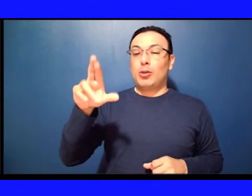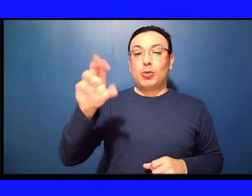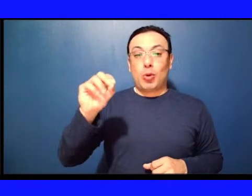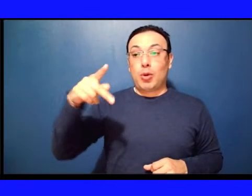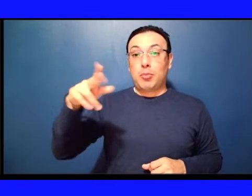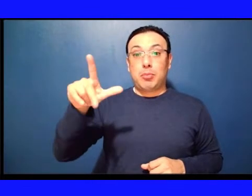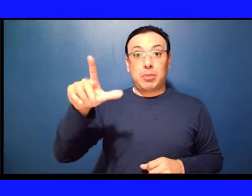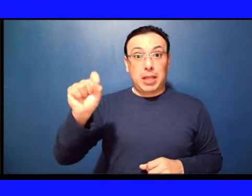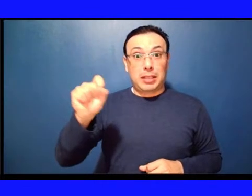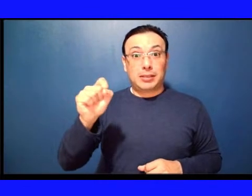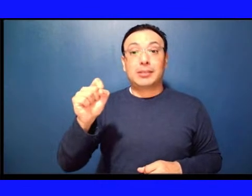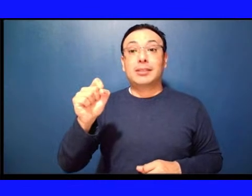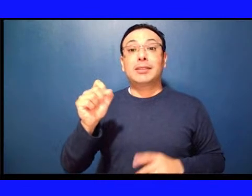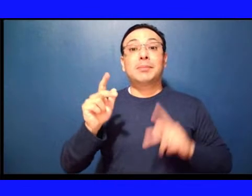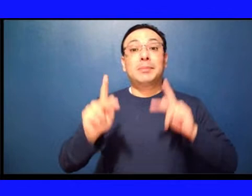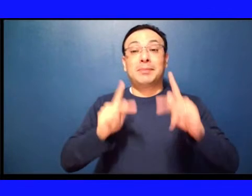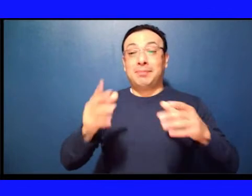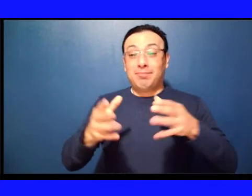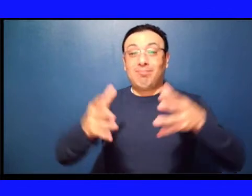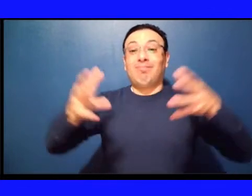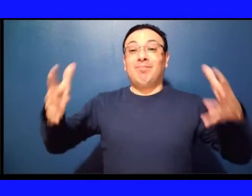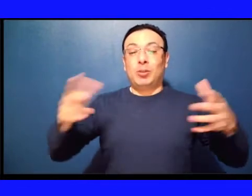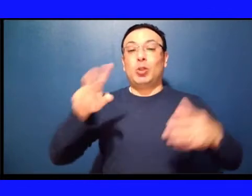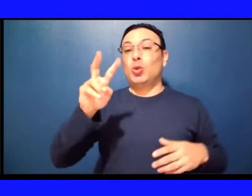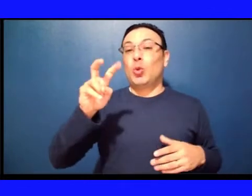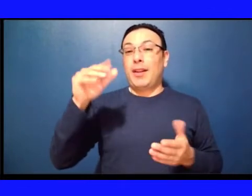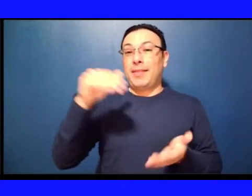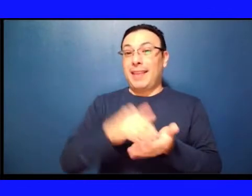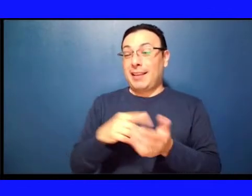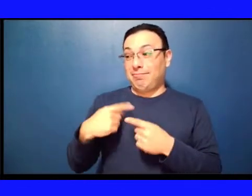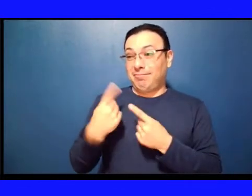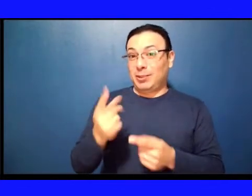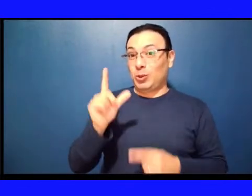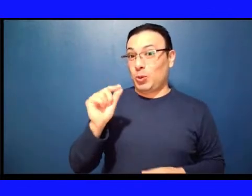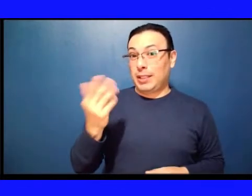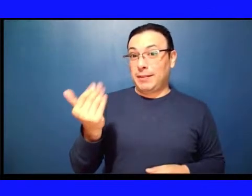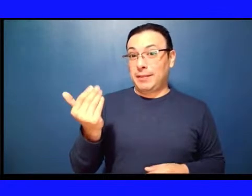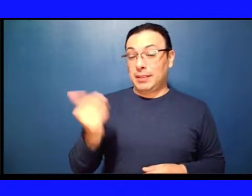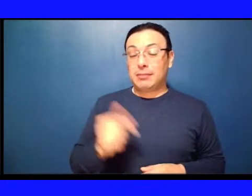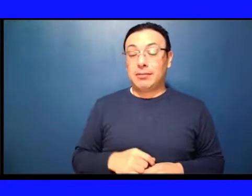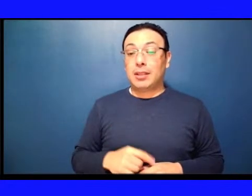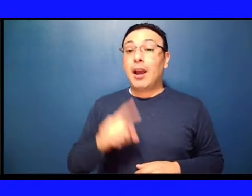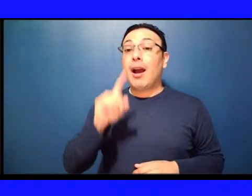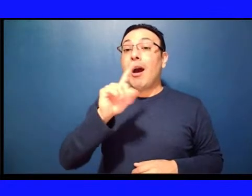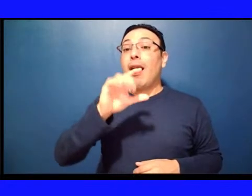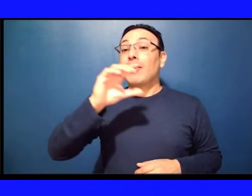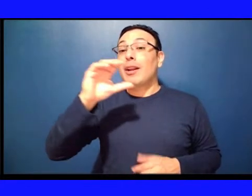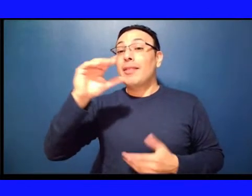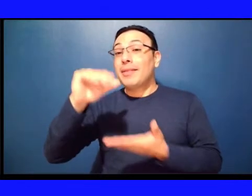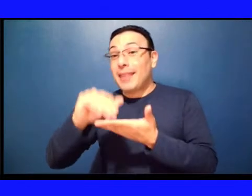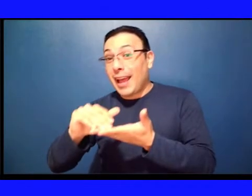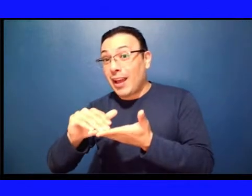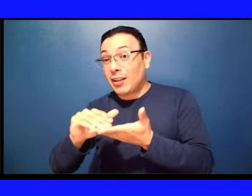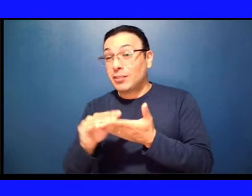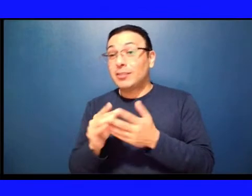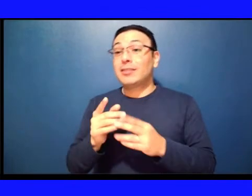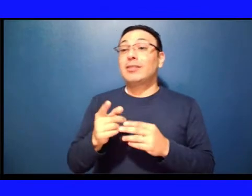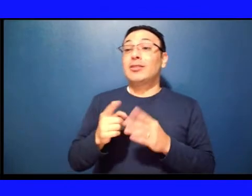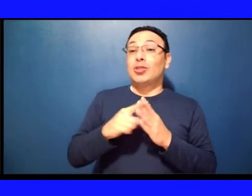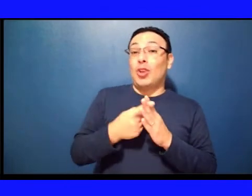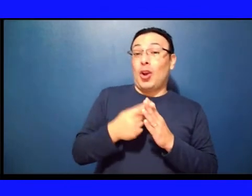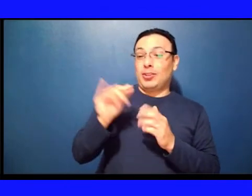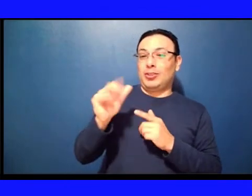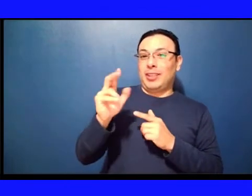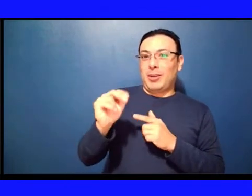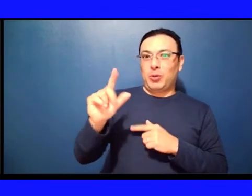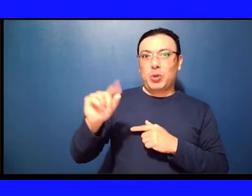citywide, and enrollment is creeping up towards 100,000 members. So a fantastic